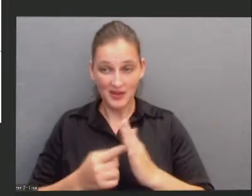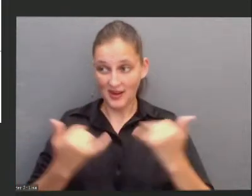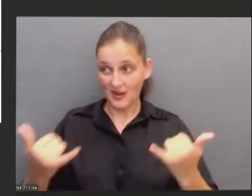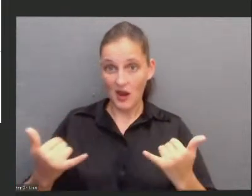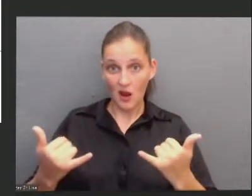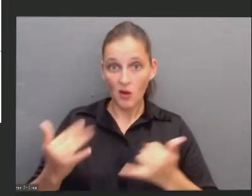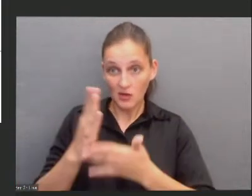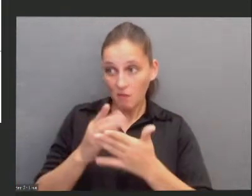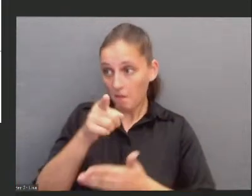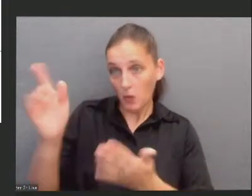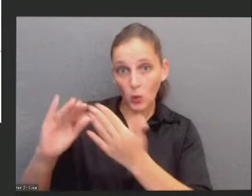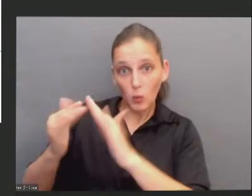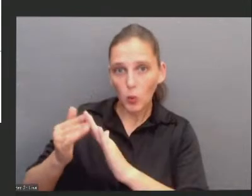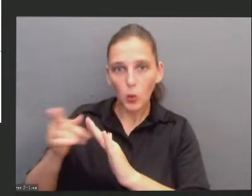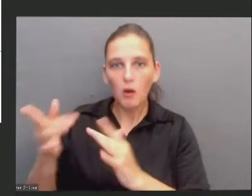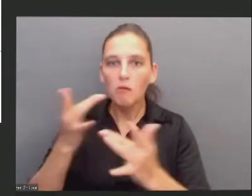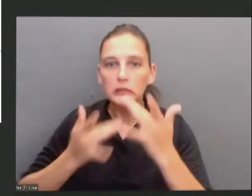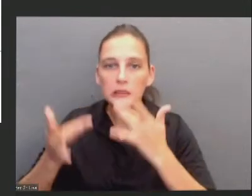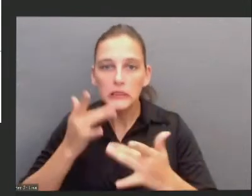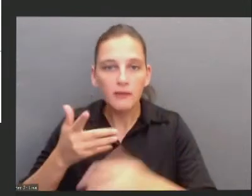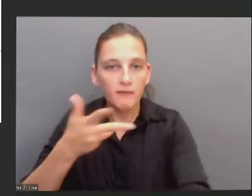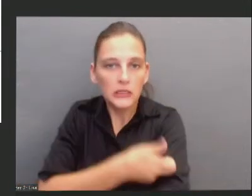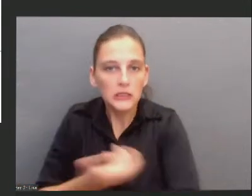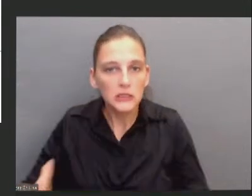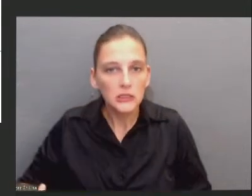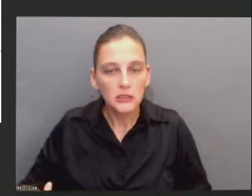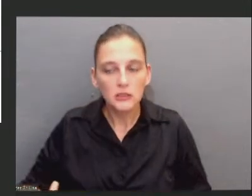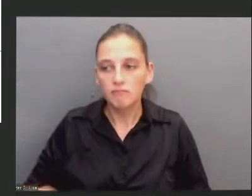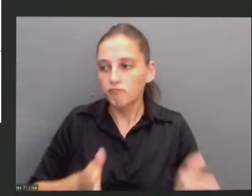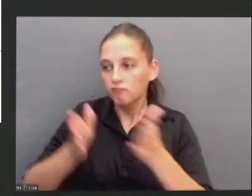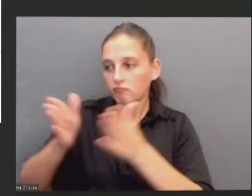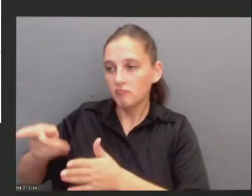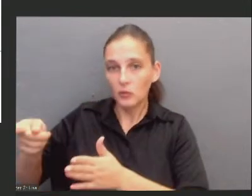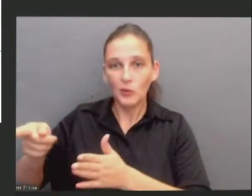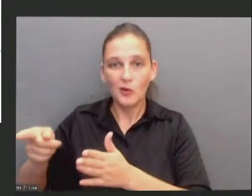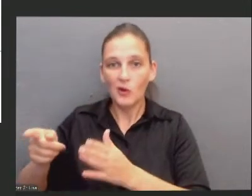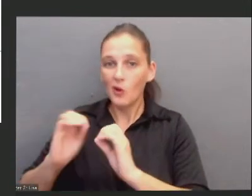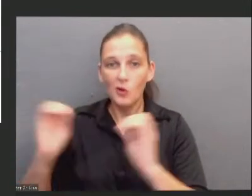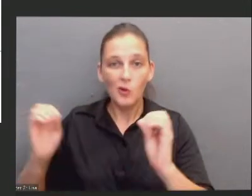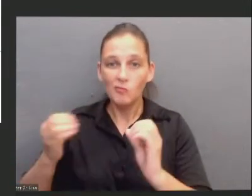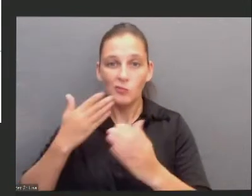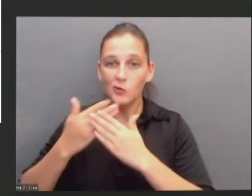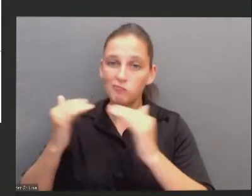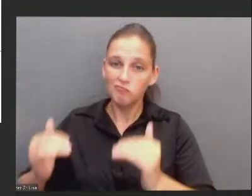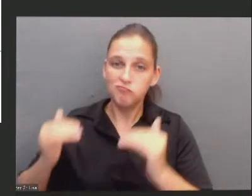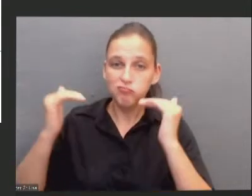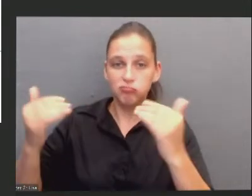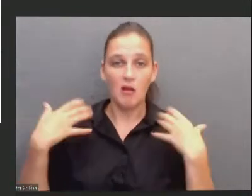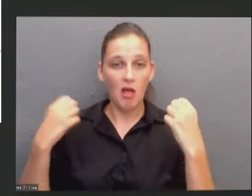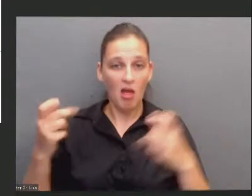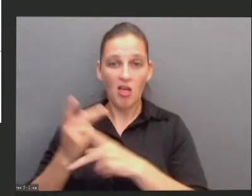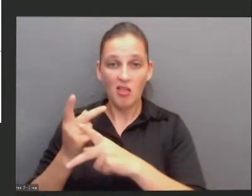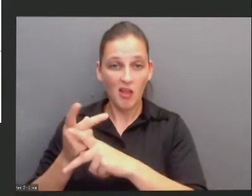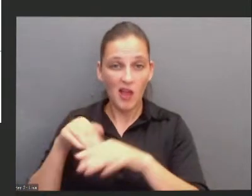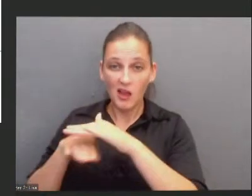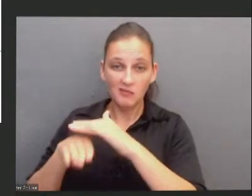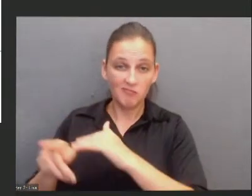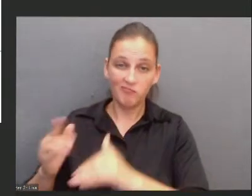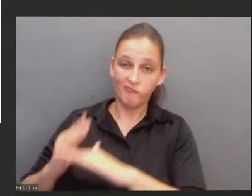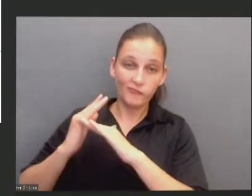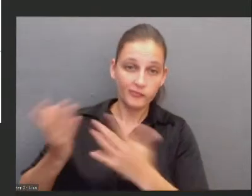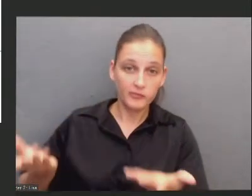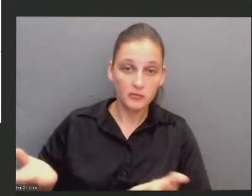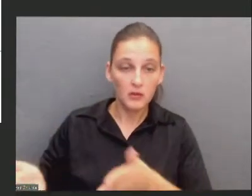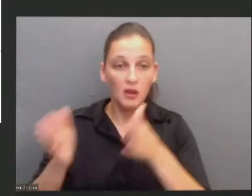some communities. We have issues around access to quality healthcare, access to PPE or personal